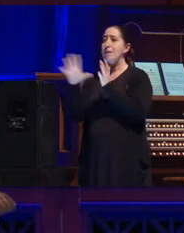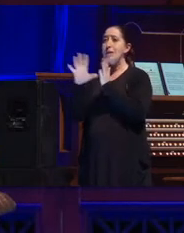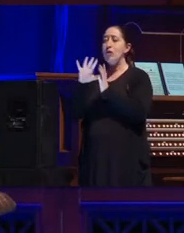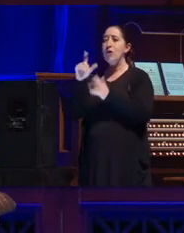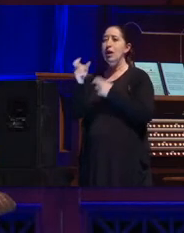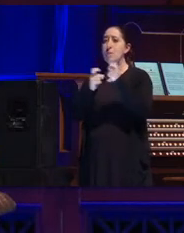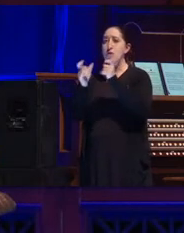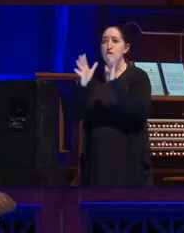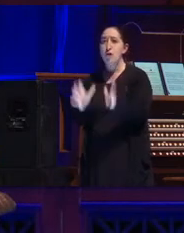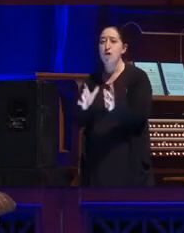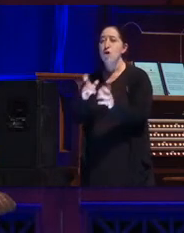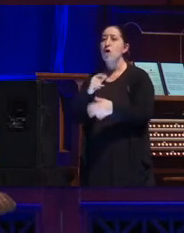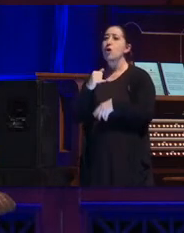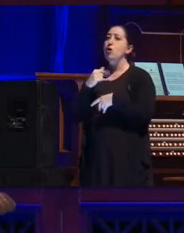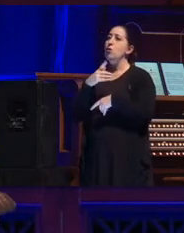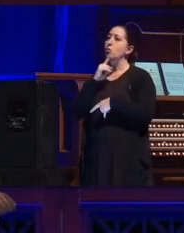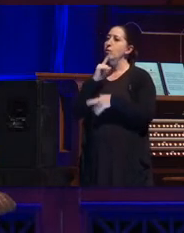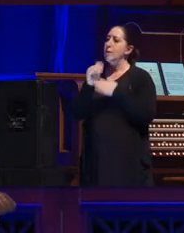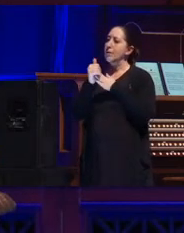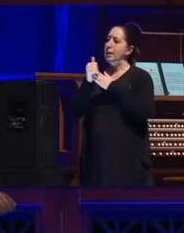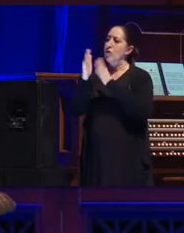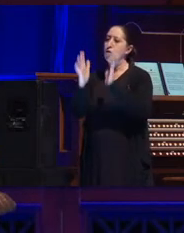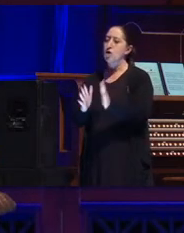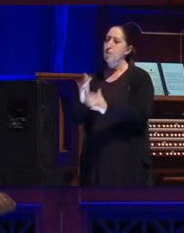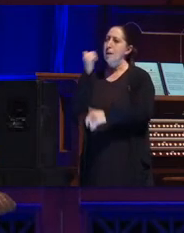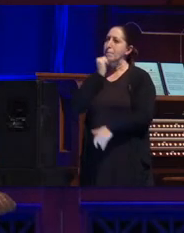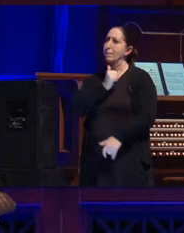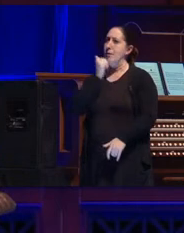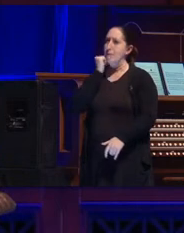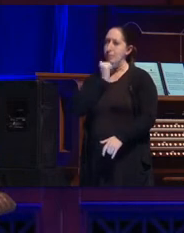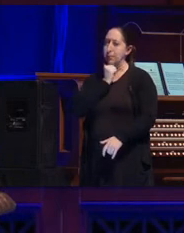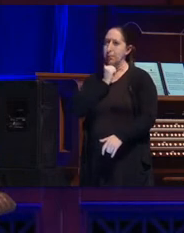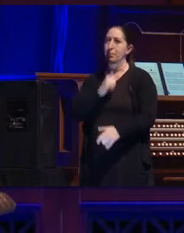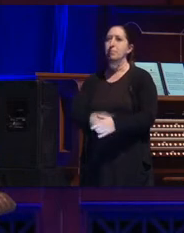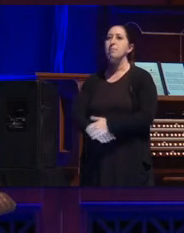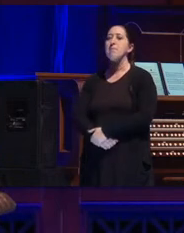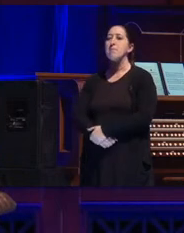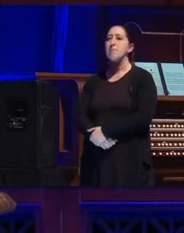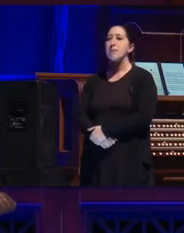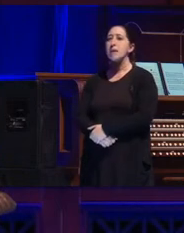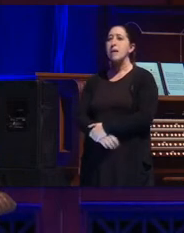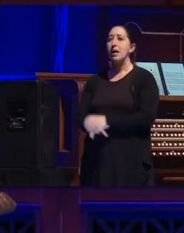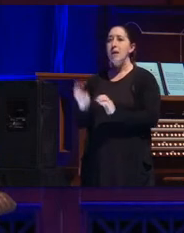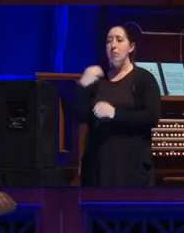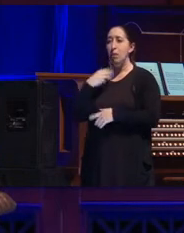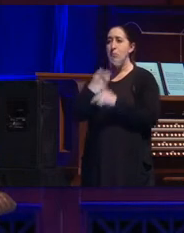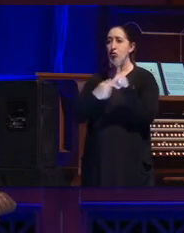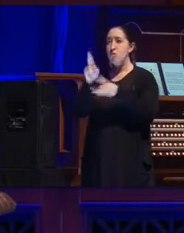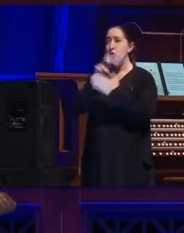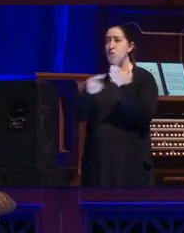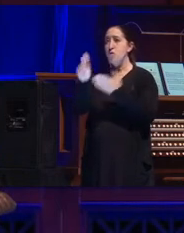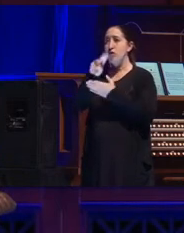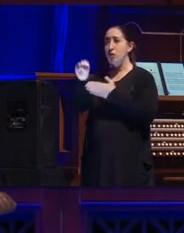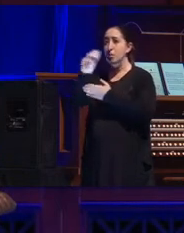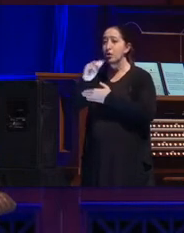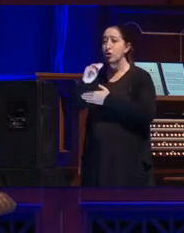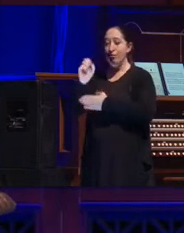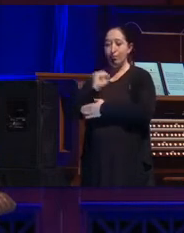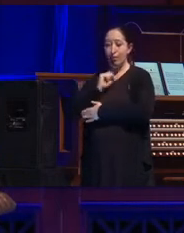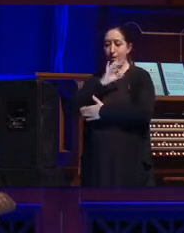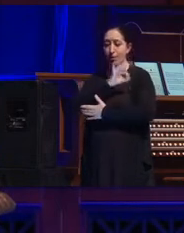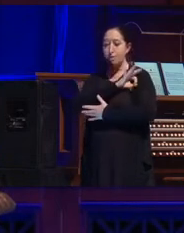who provide outstanding leadership each day, and members of the University of Michigan